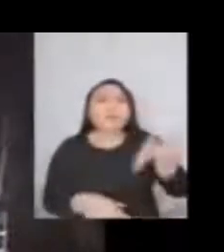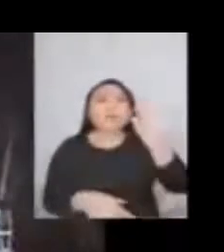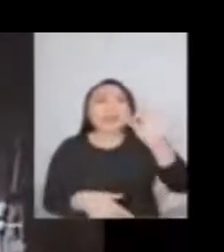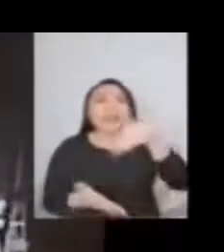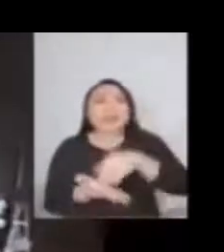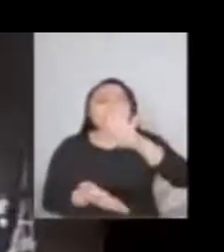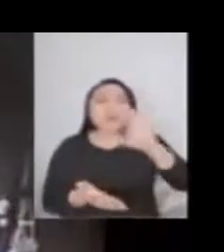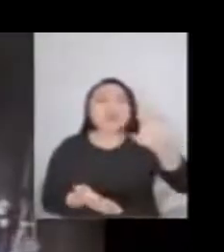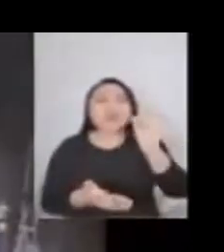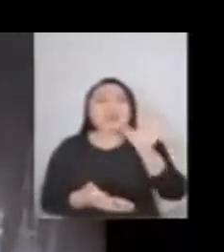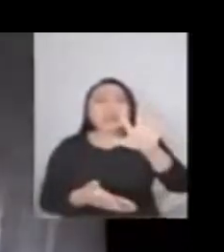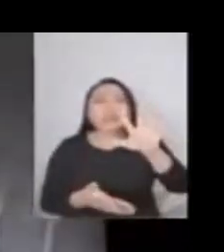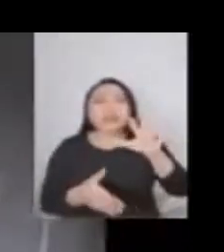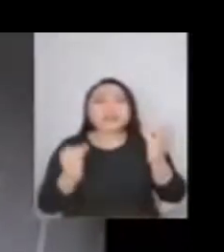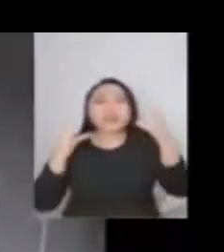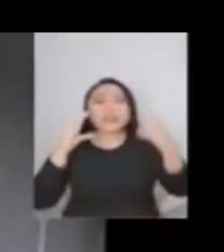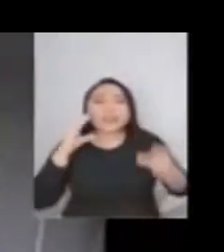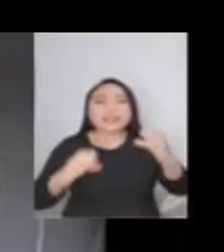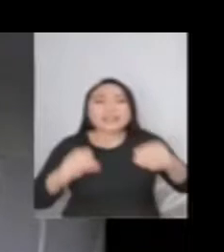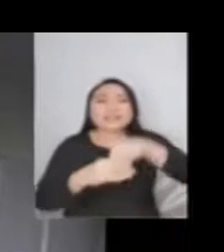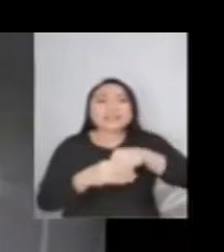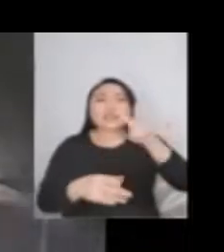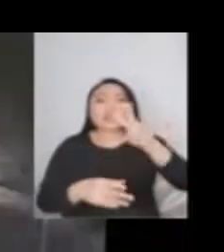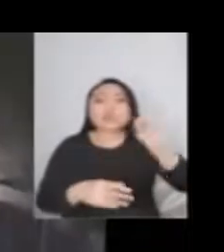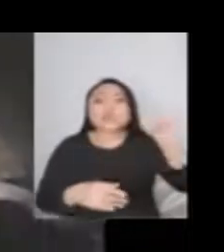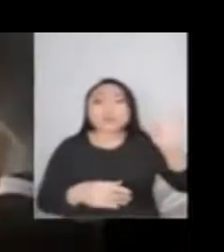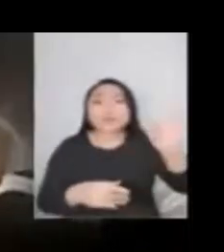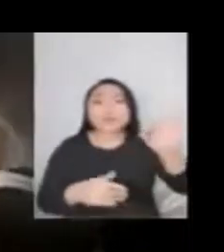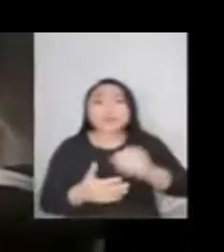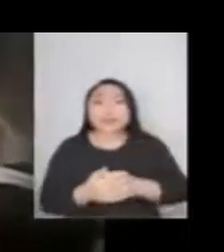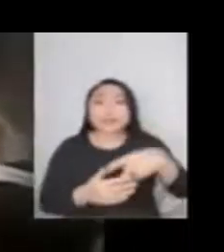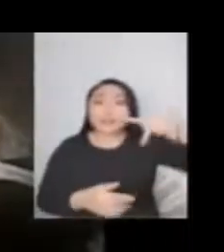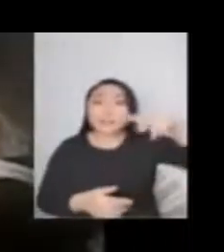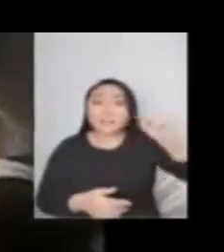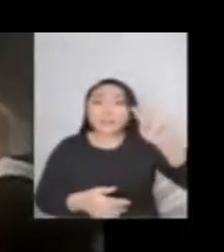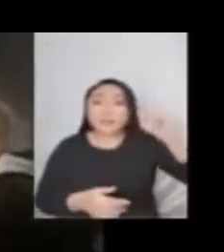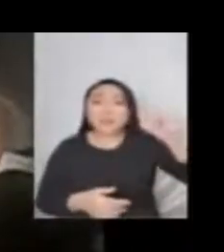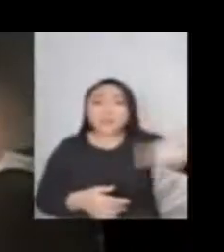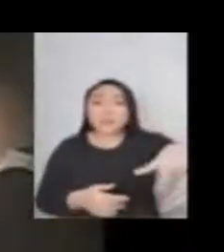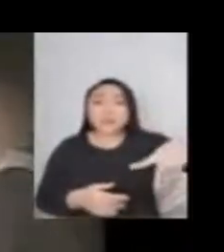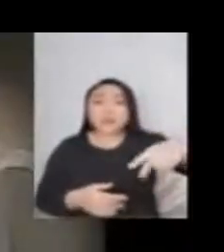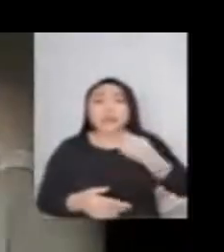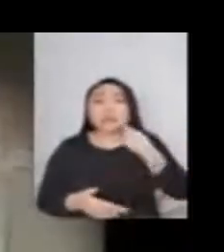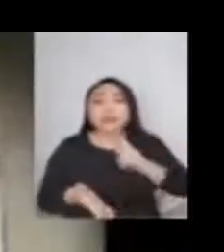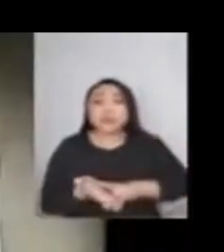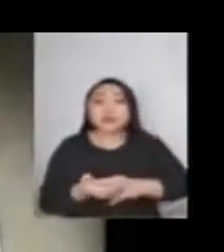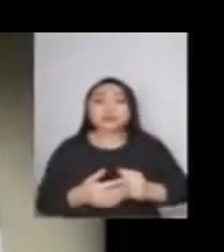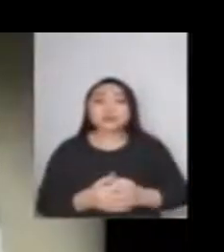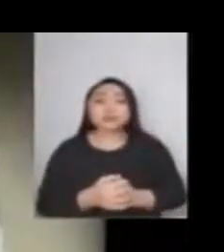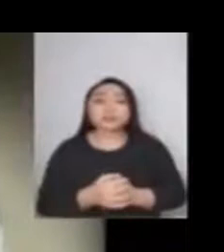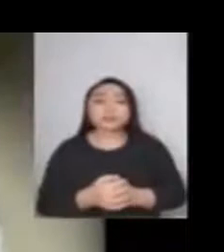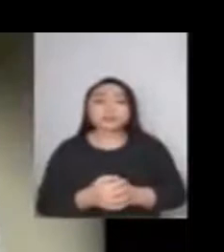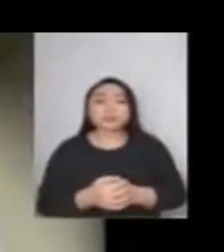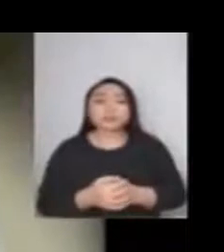in the labor force. Filipino women die of pregnancy-related causes at the rate of 162 deaths for